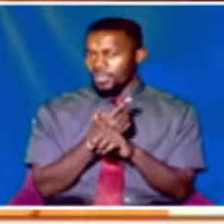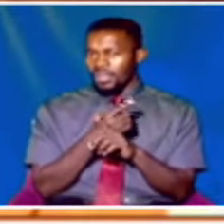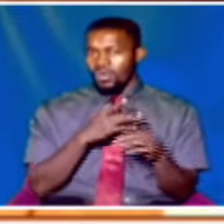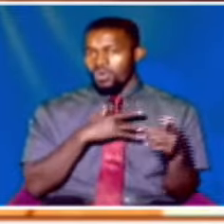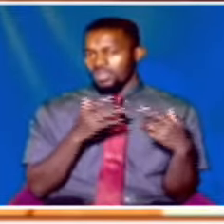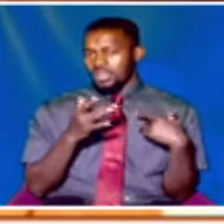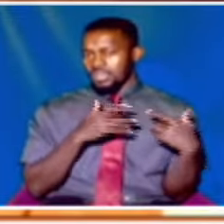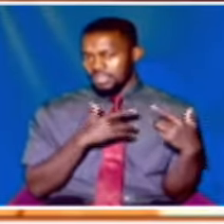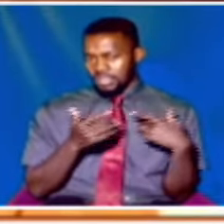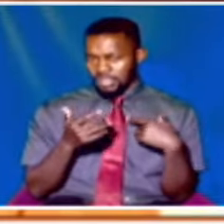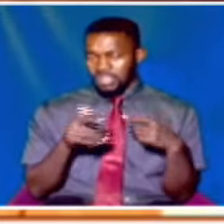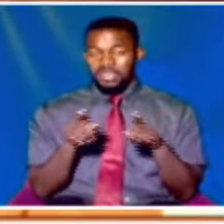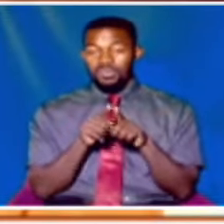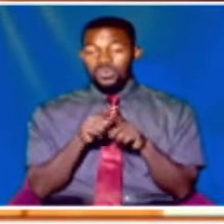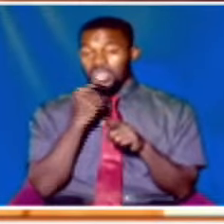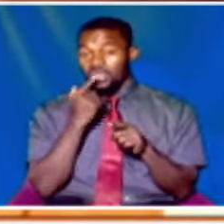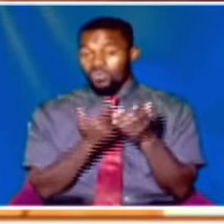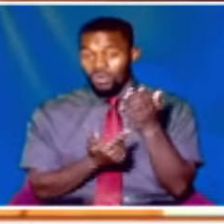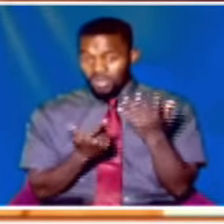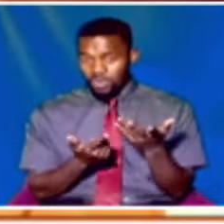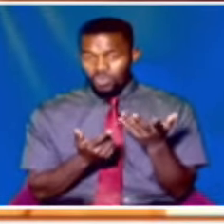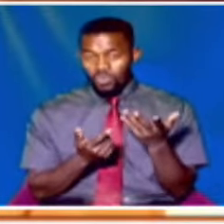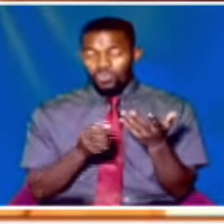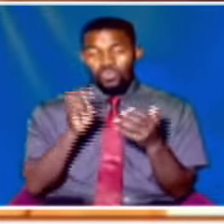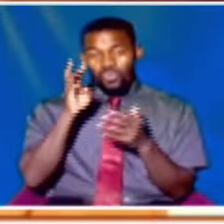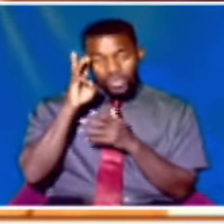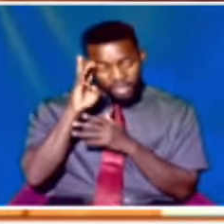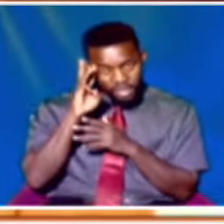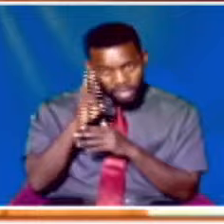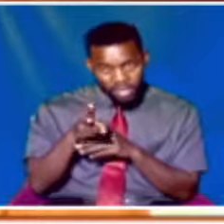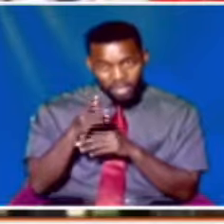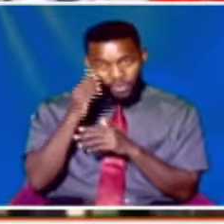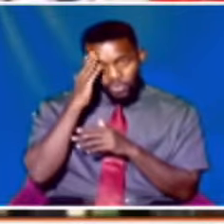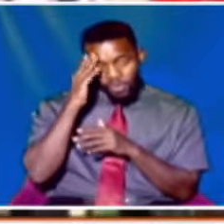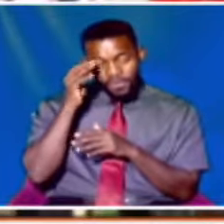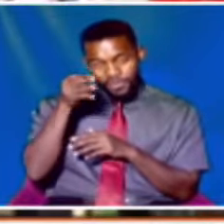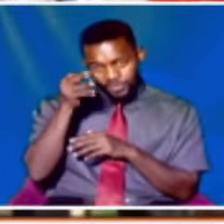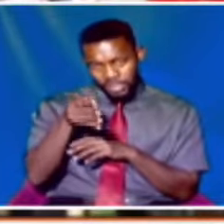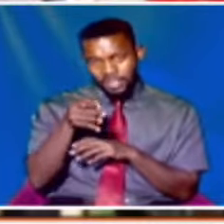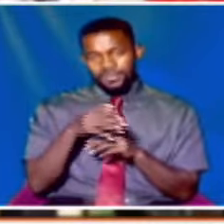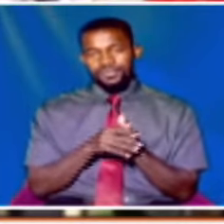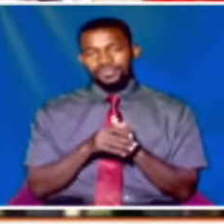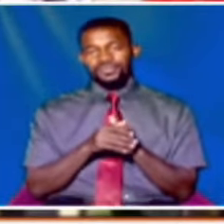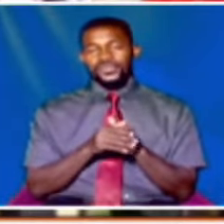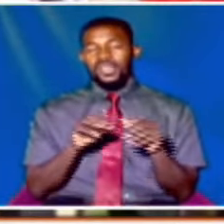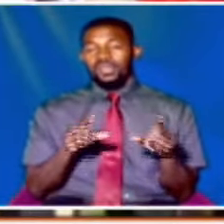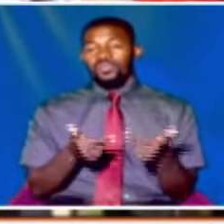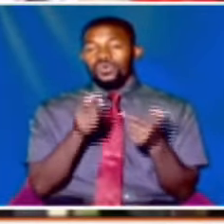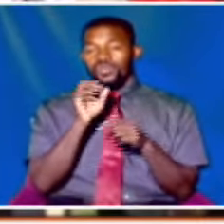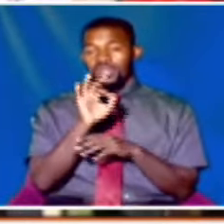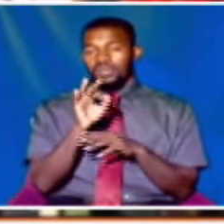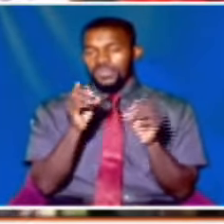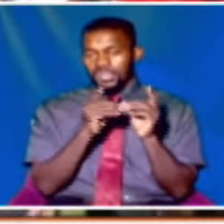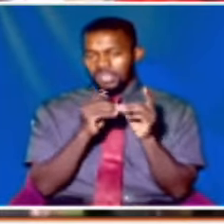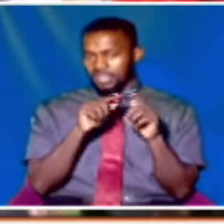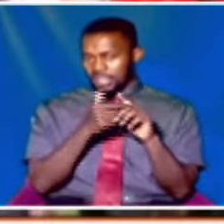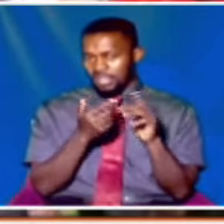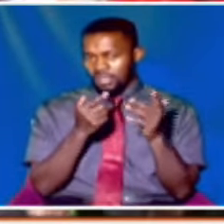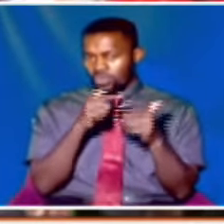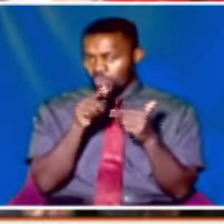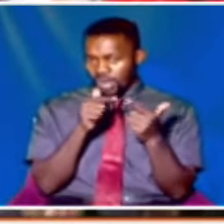saying from now onwards, we are going to determine our future. The Limuru 3 meeting is scheduled from Friday, May